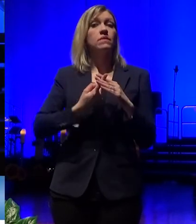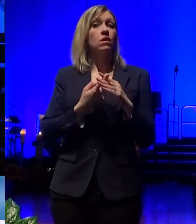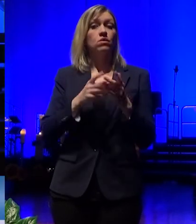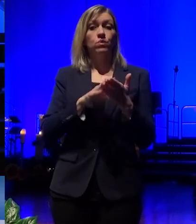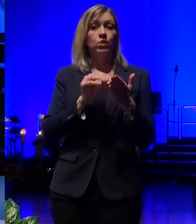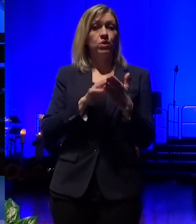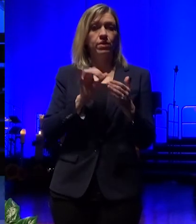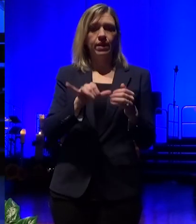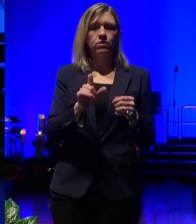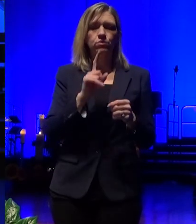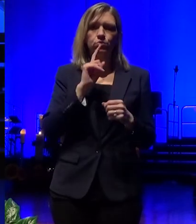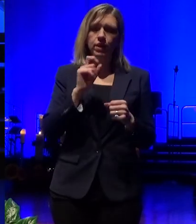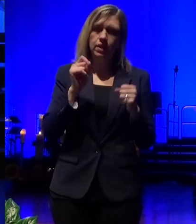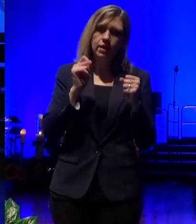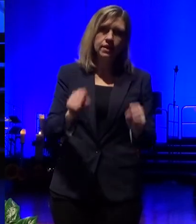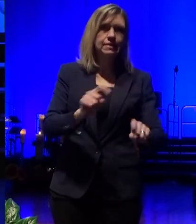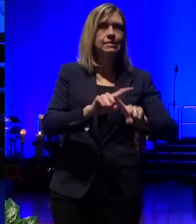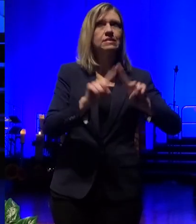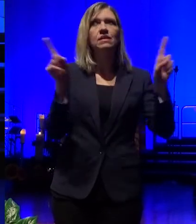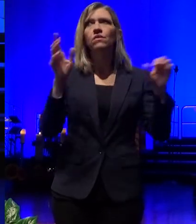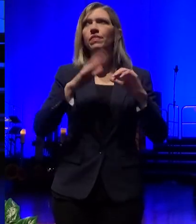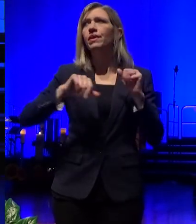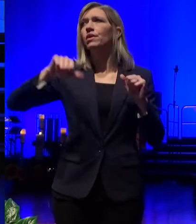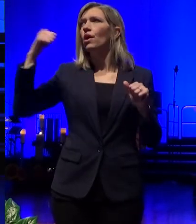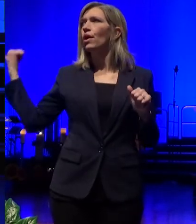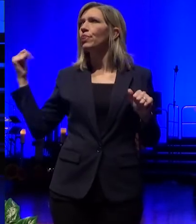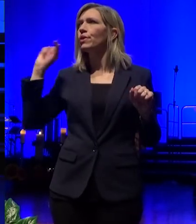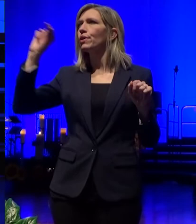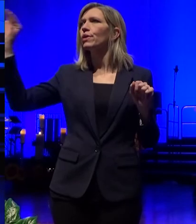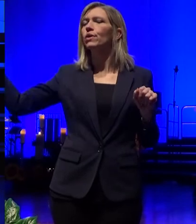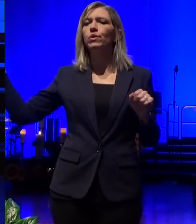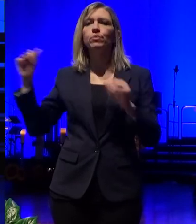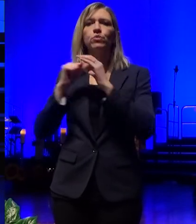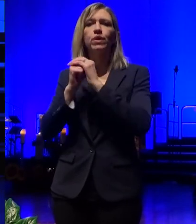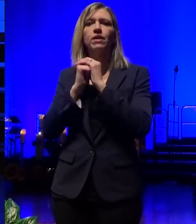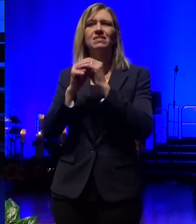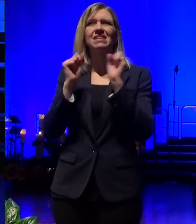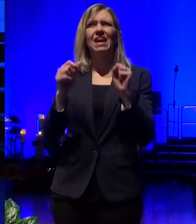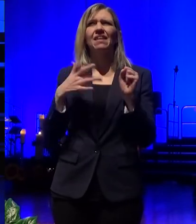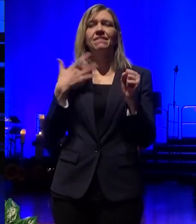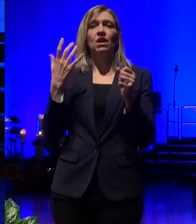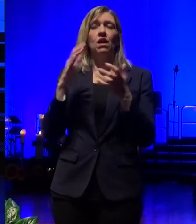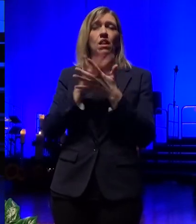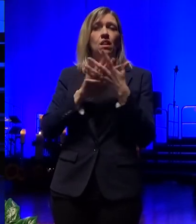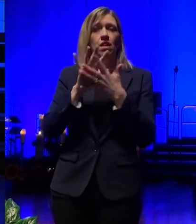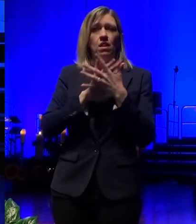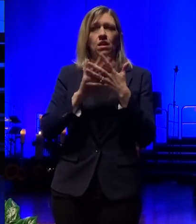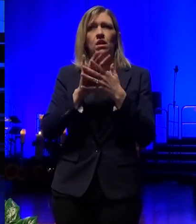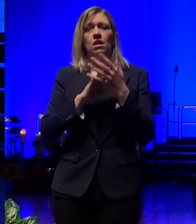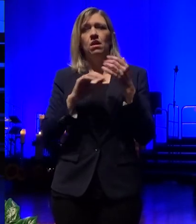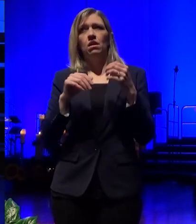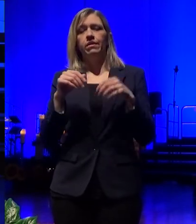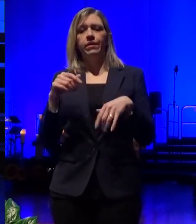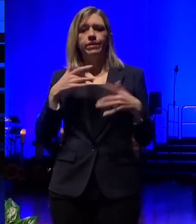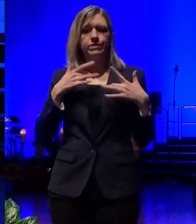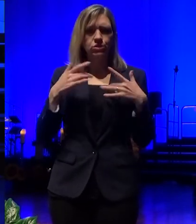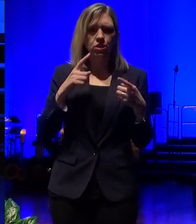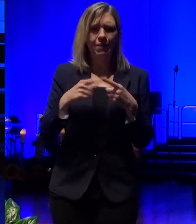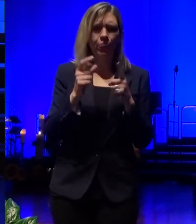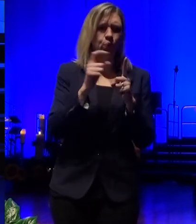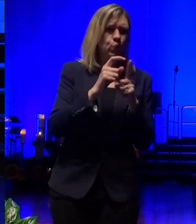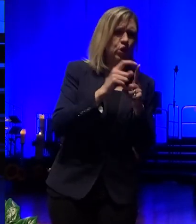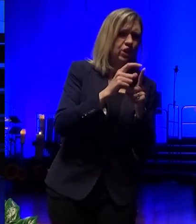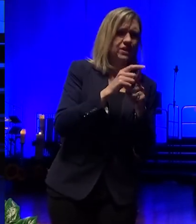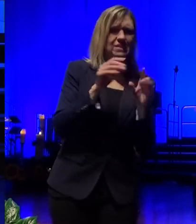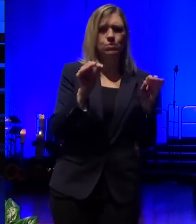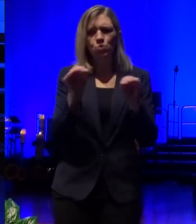so radically different than other ways that people pray that it can be very heady. We're worried about the words and we're worried about getting the steps